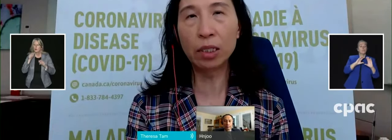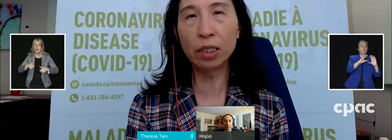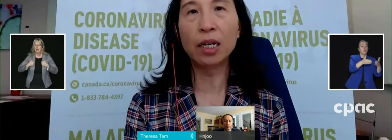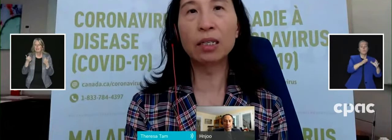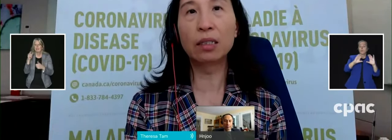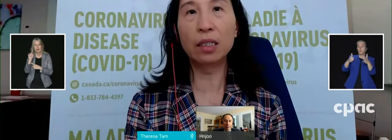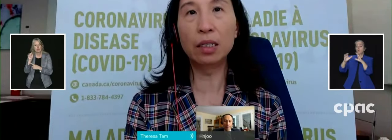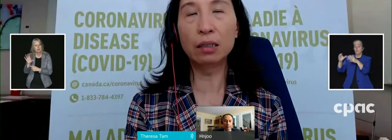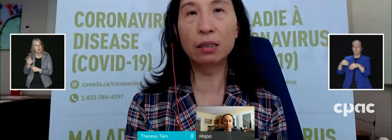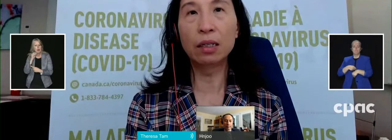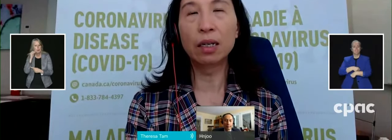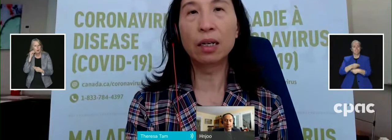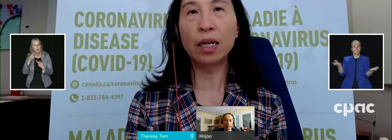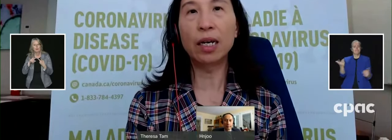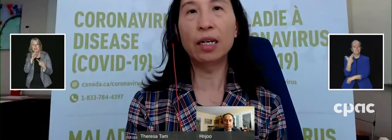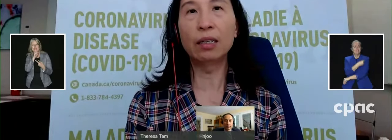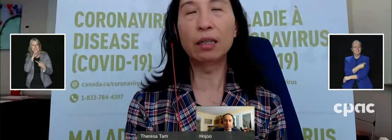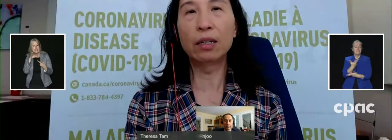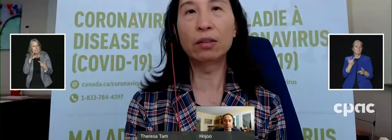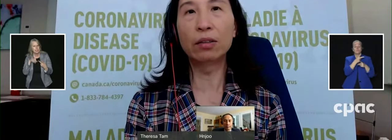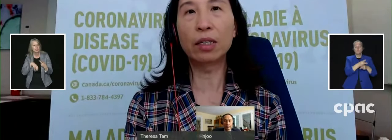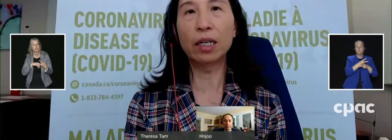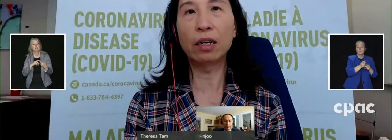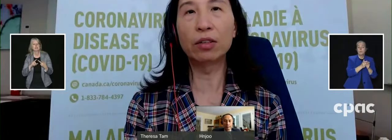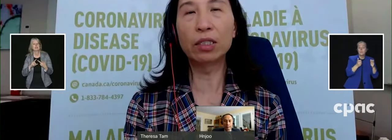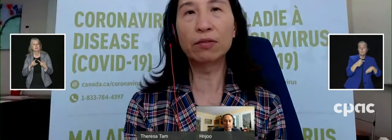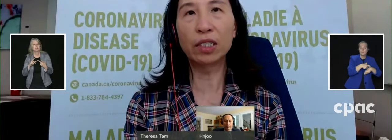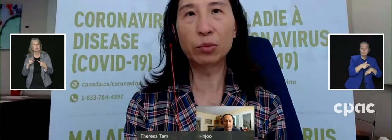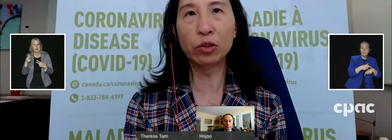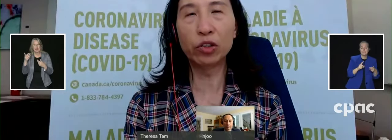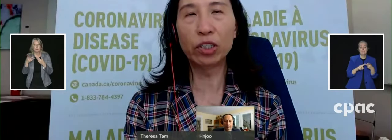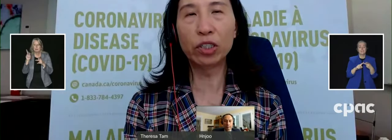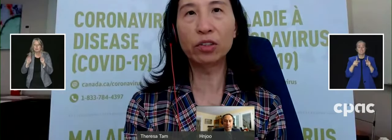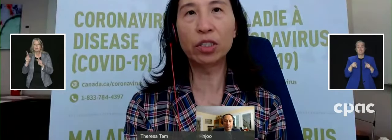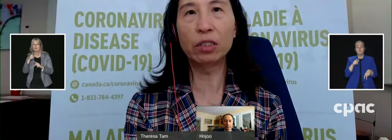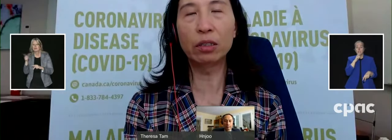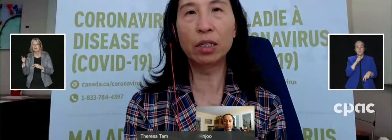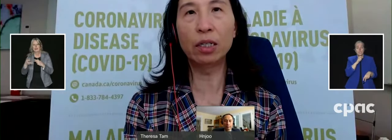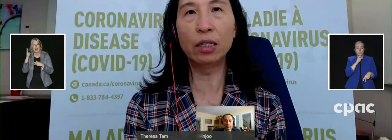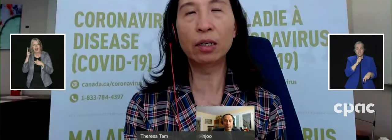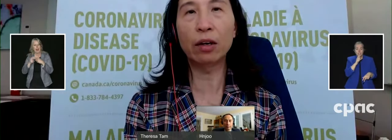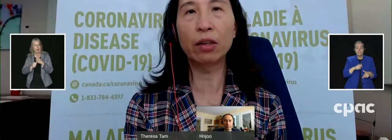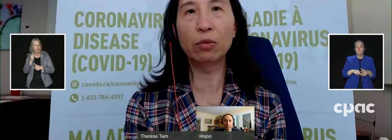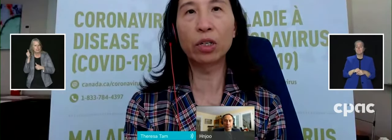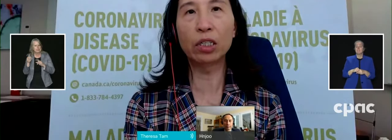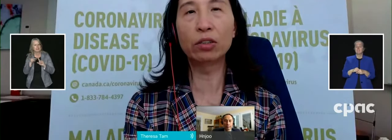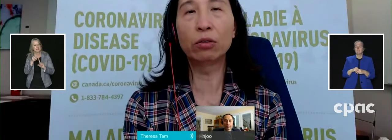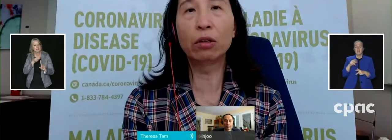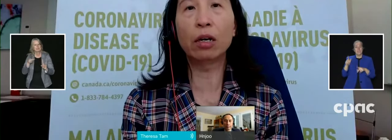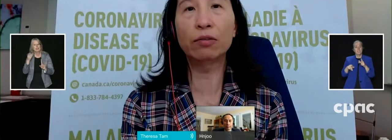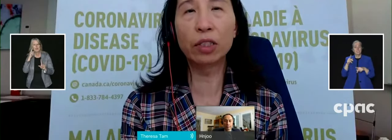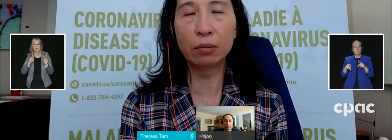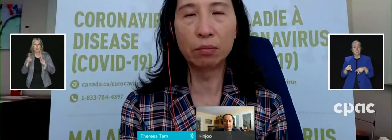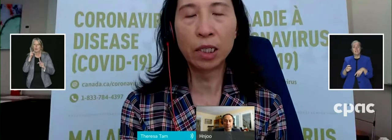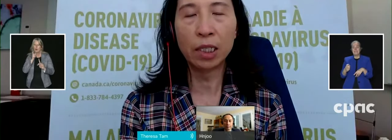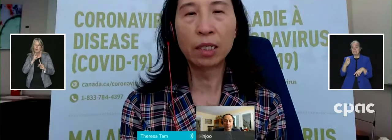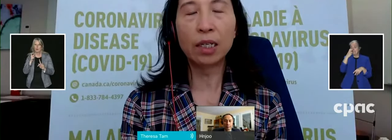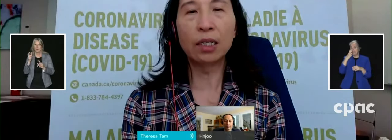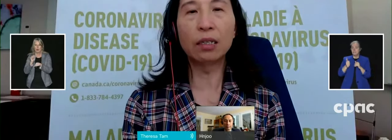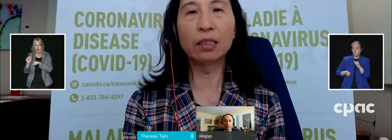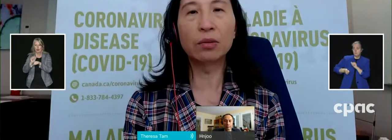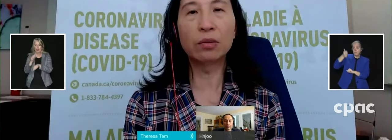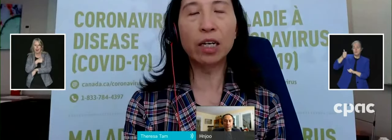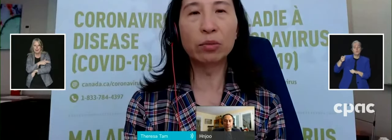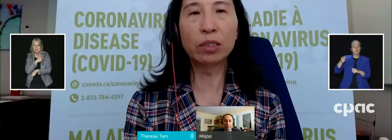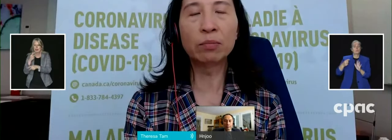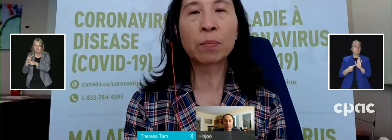homes and seniors and those at high risk of exposure, such as the healthcare workers who look after them in